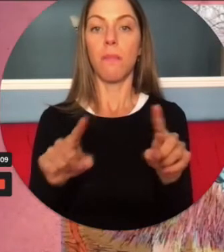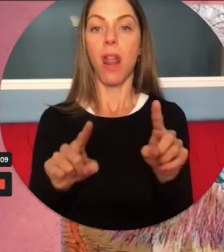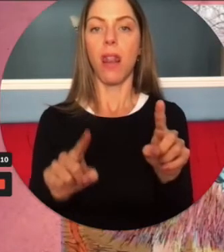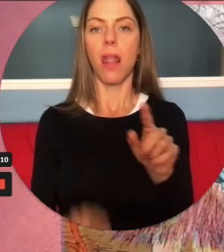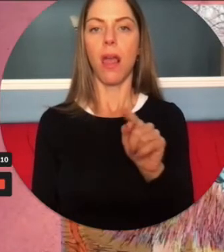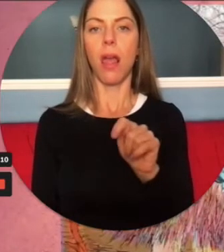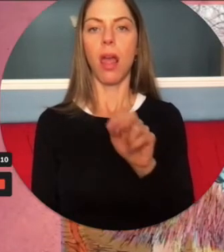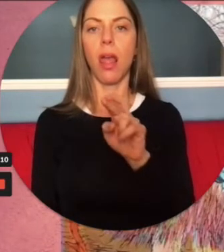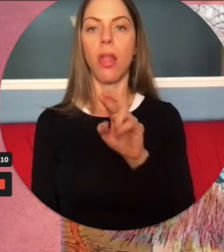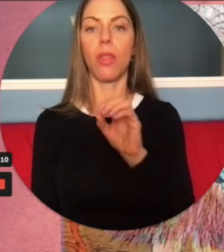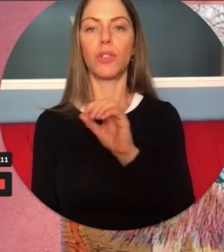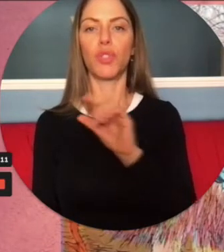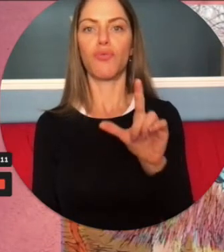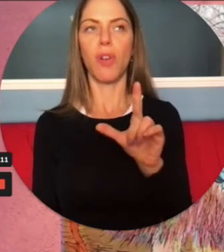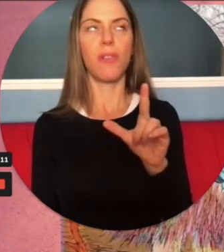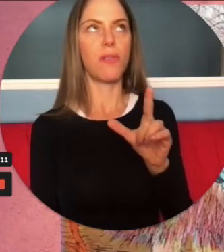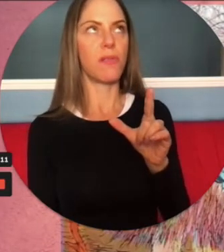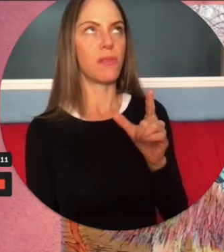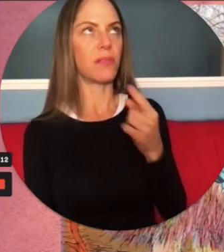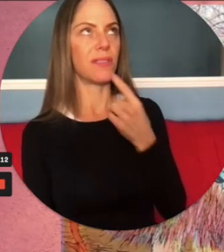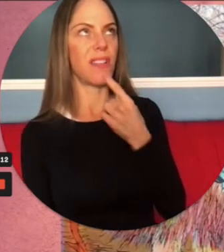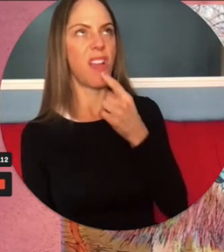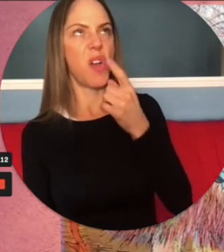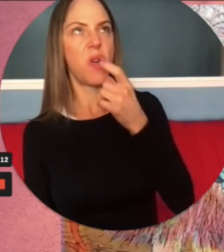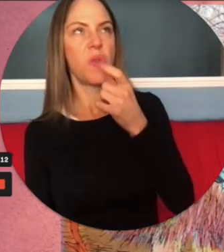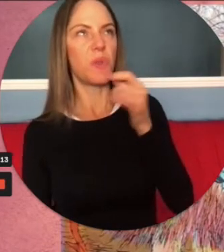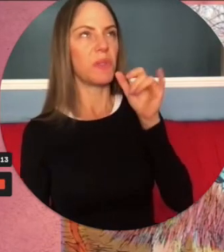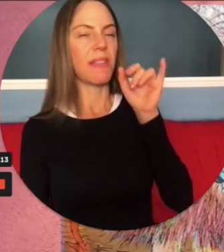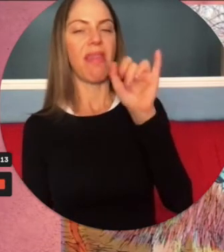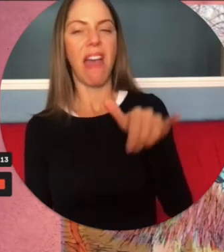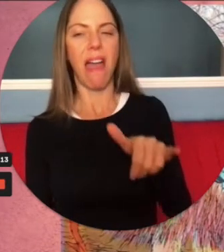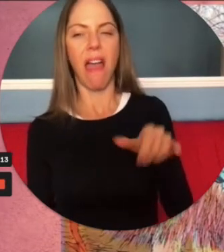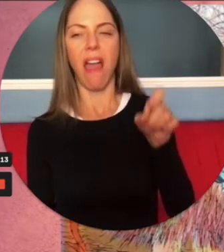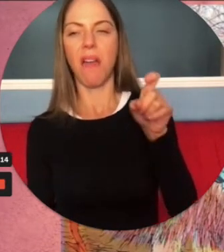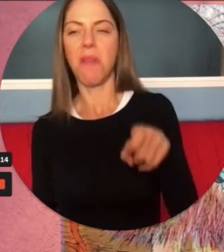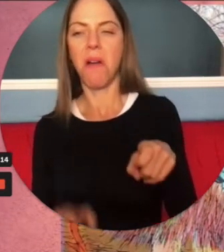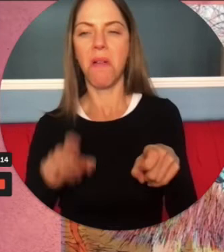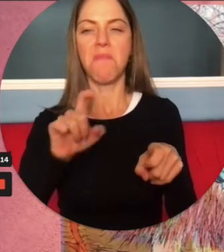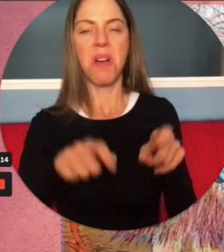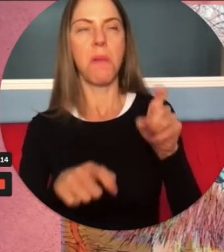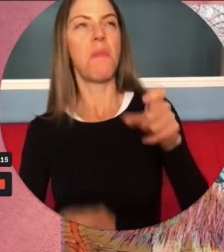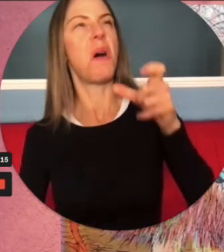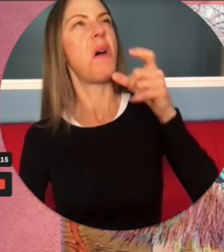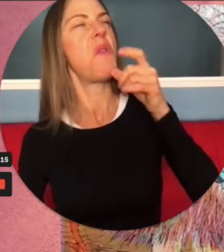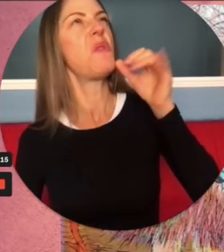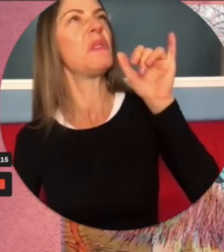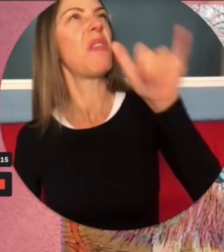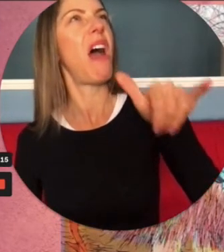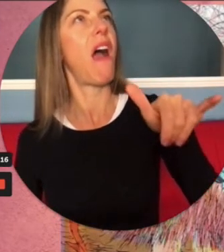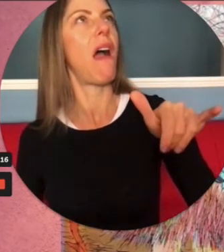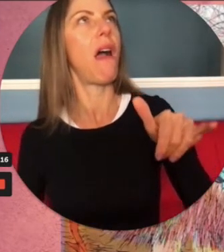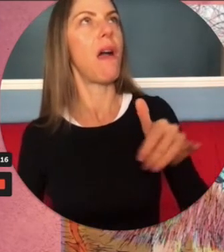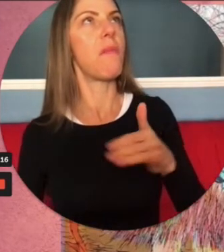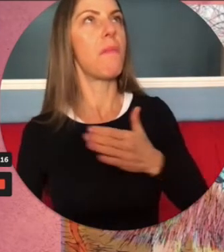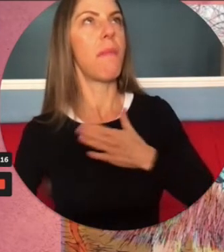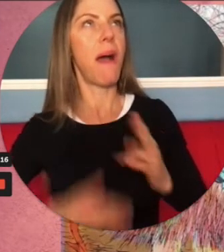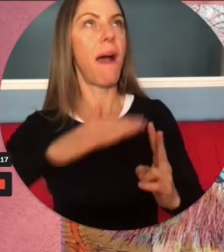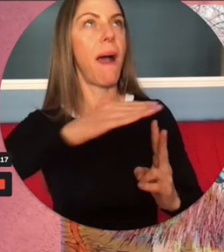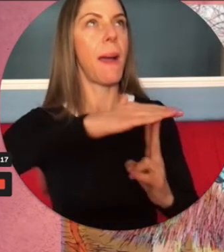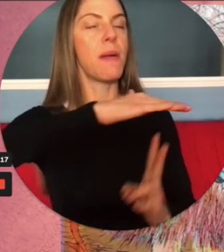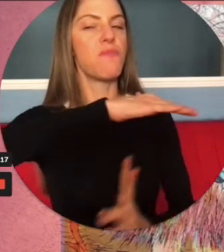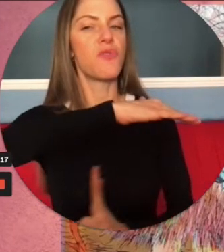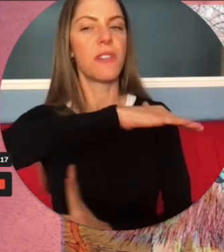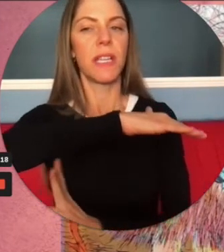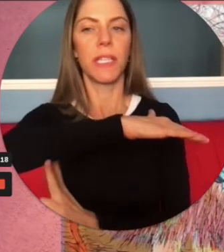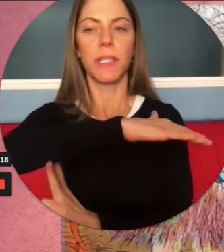oh it's only i the tiniest filigo gruff said the billy goat in his very small